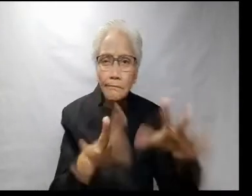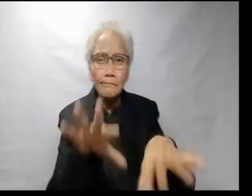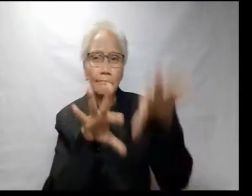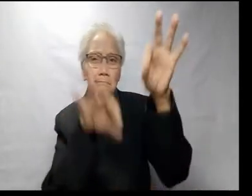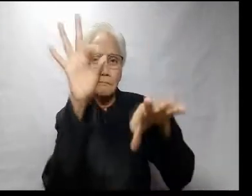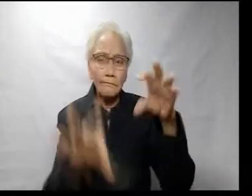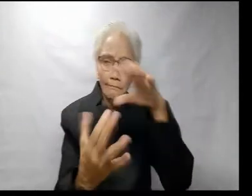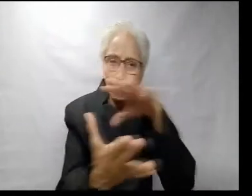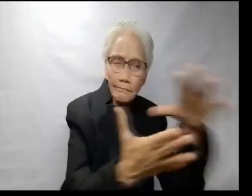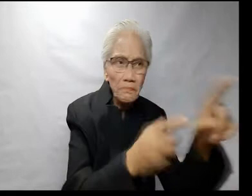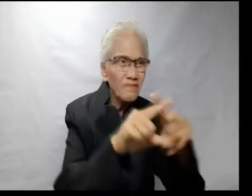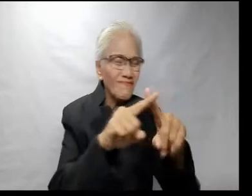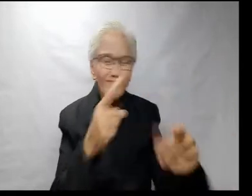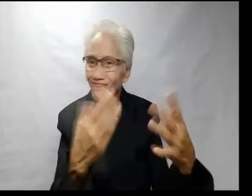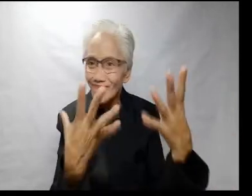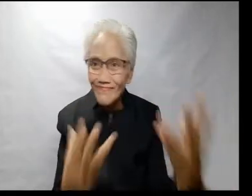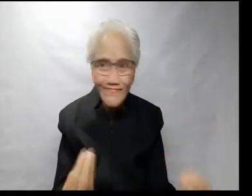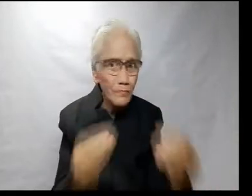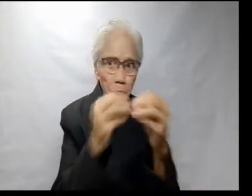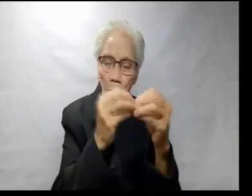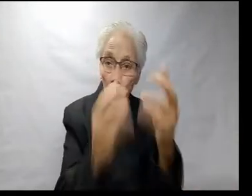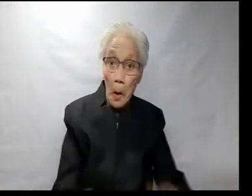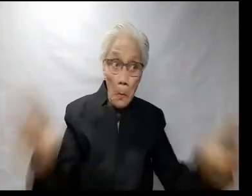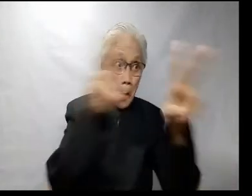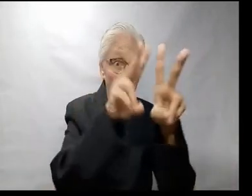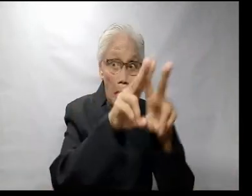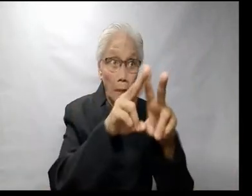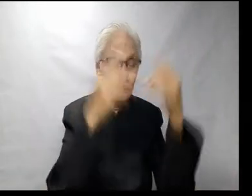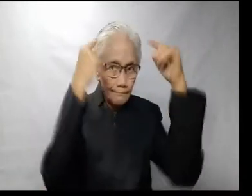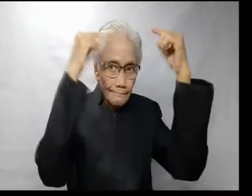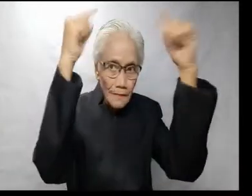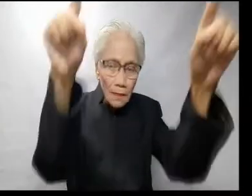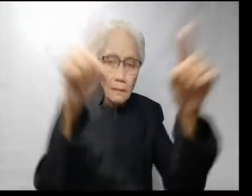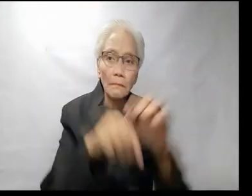lost souls. This is indeed the time we place more value on success